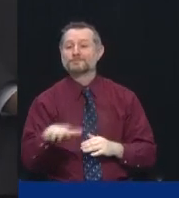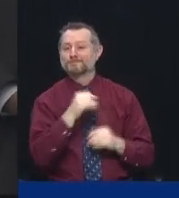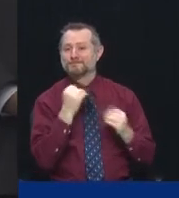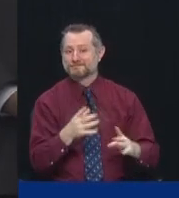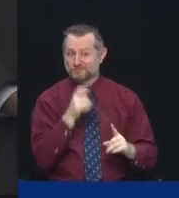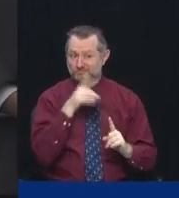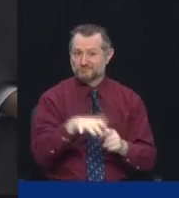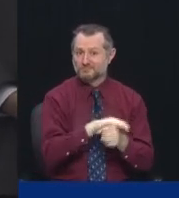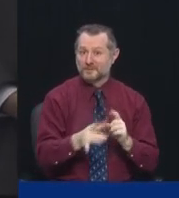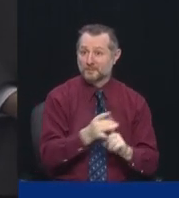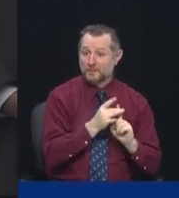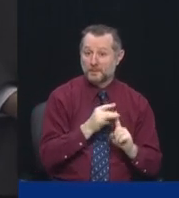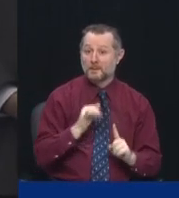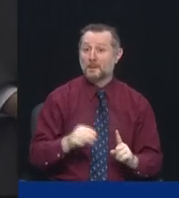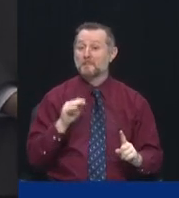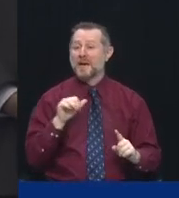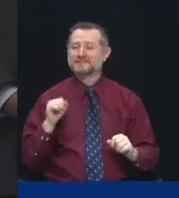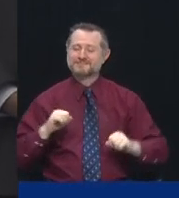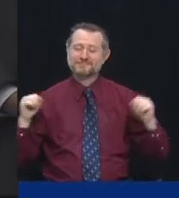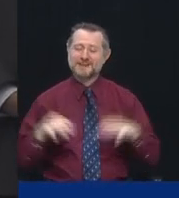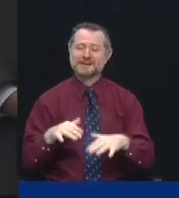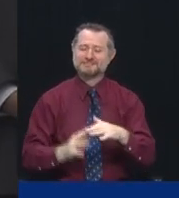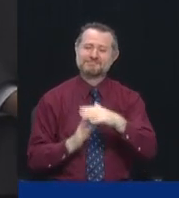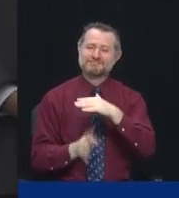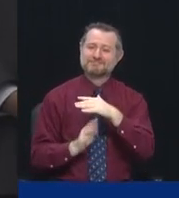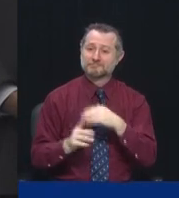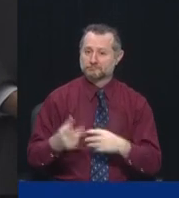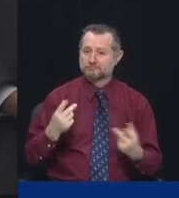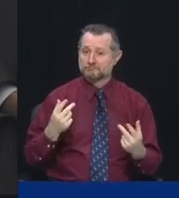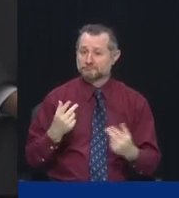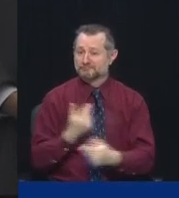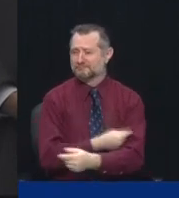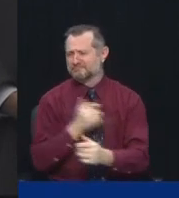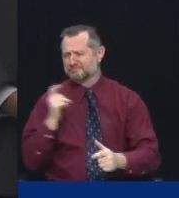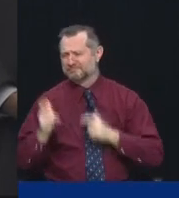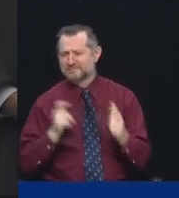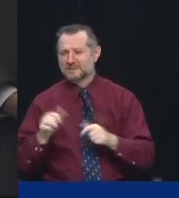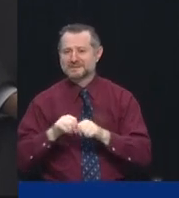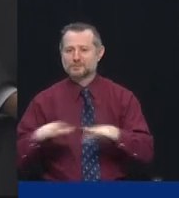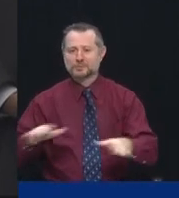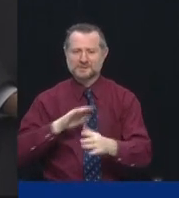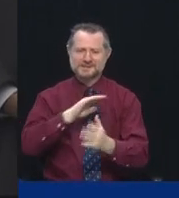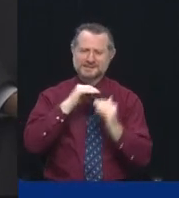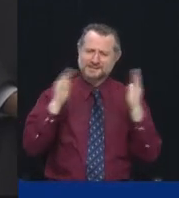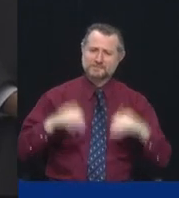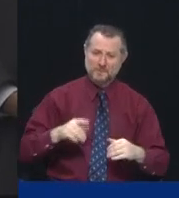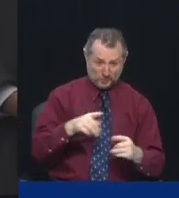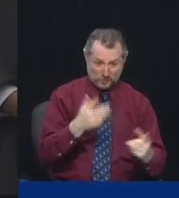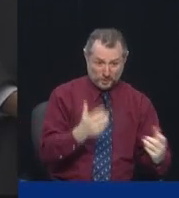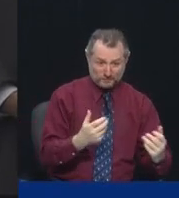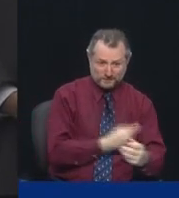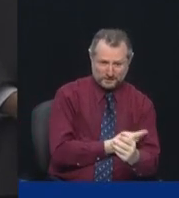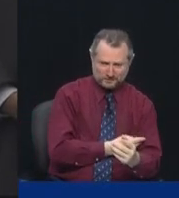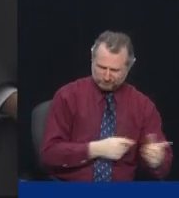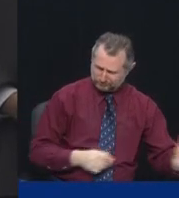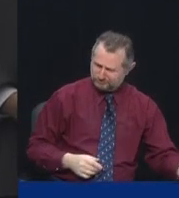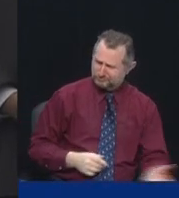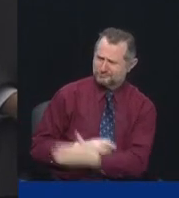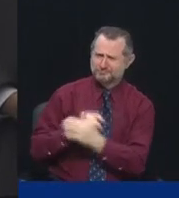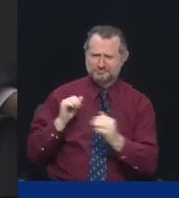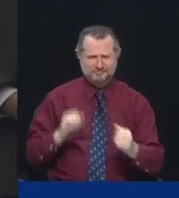an elaborate distribution center. So people who want the vaccine can get the vaccine.